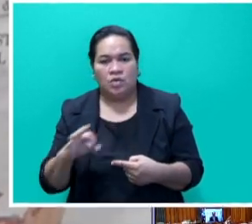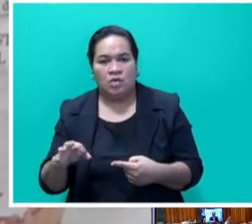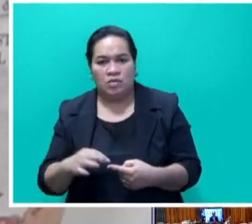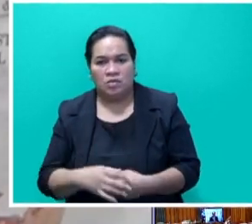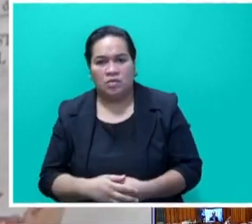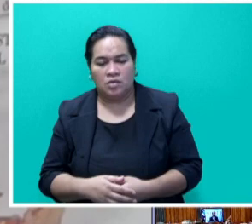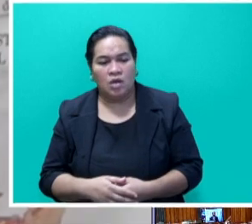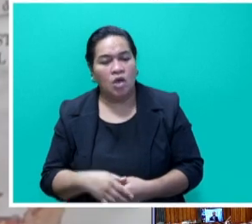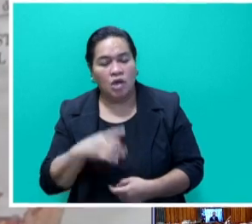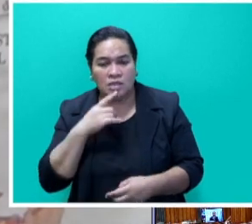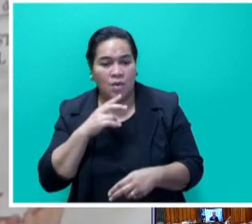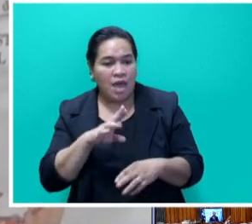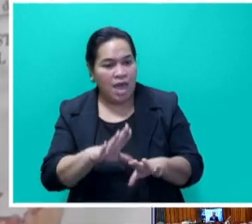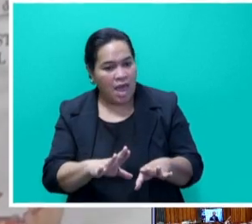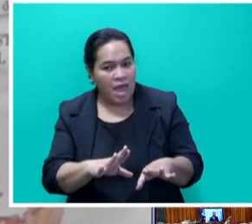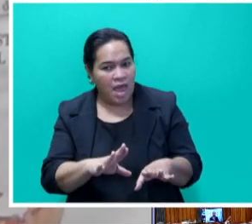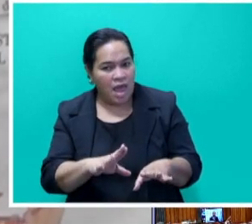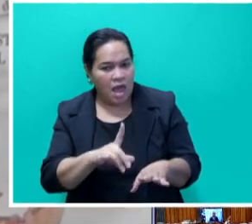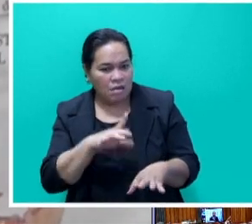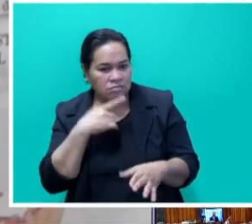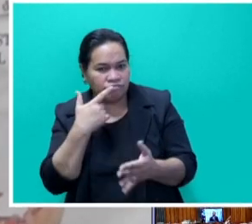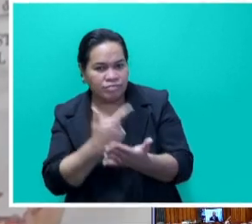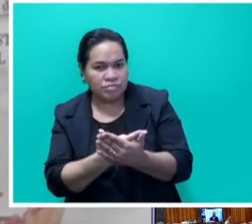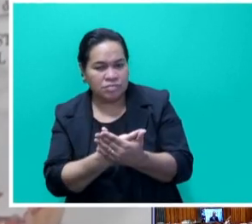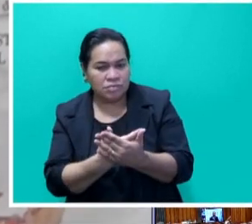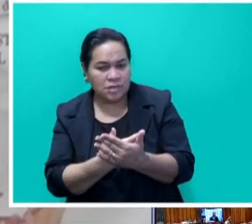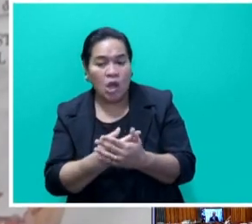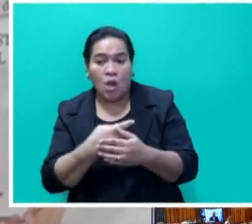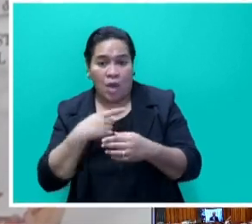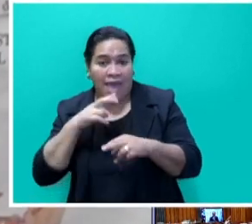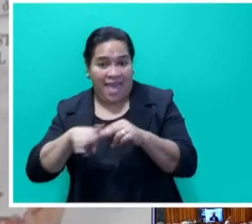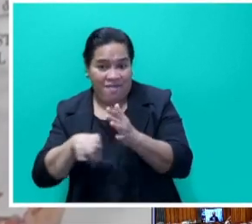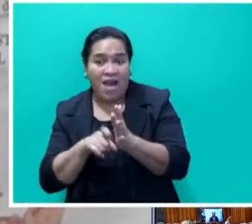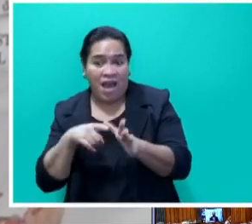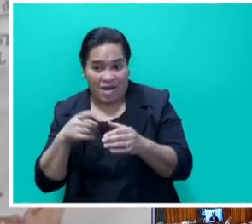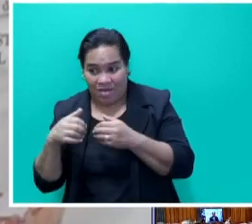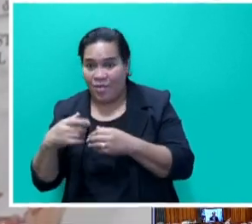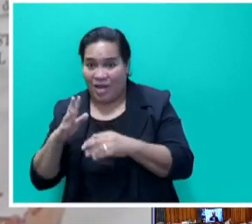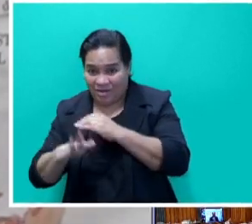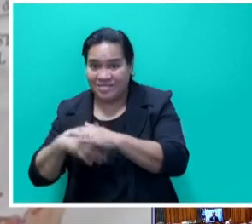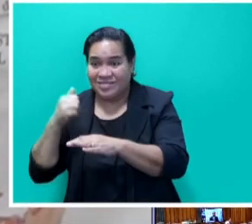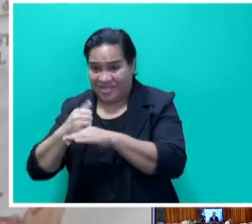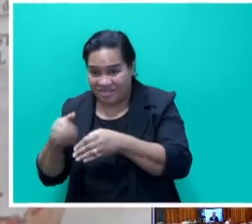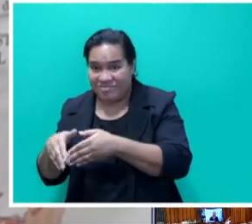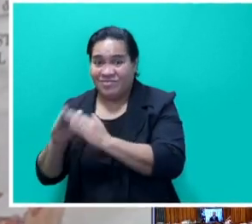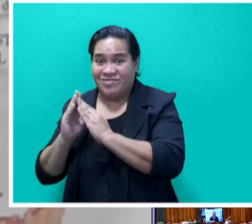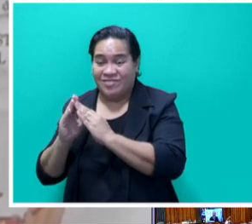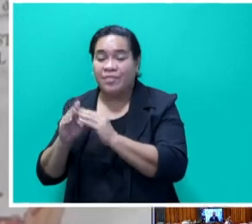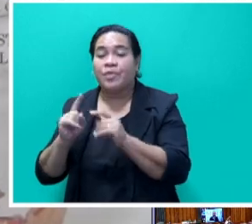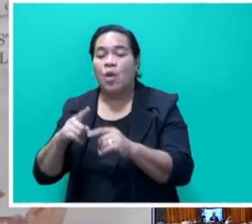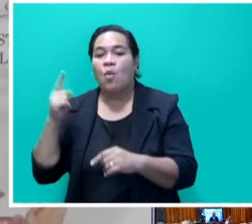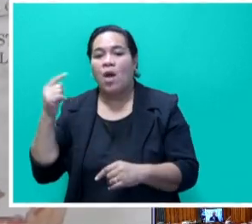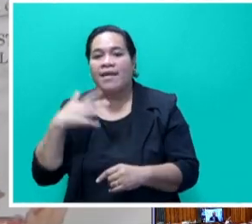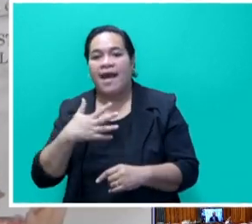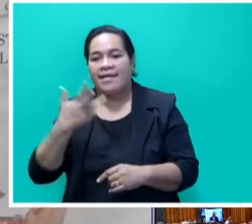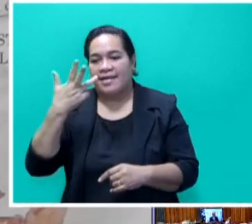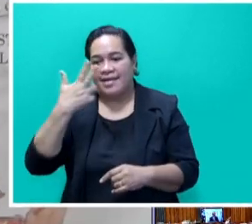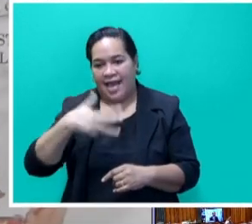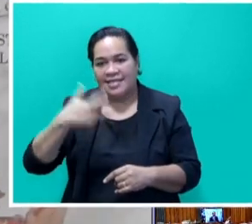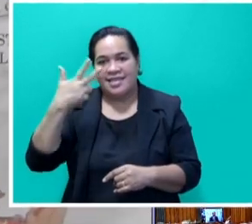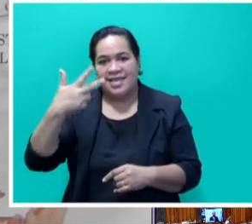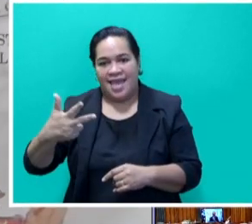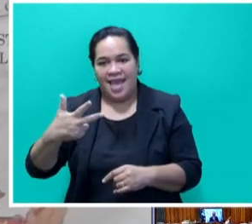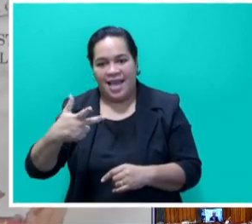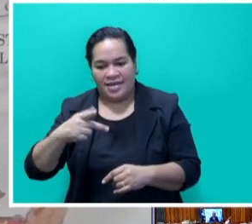under FRA. Nothing is further from the truth. Since FRA has come into being, 198 kilometers of unsealed